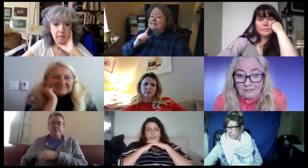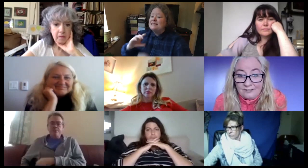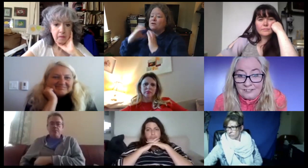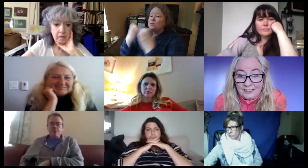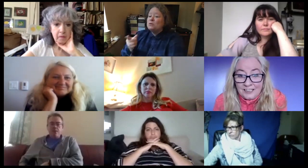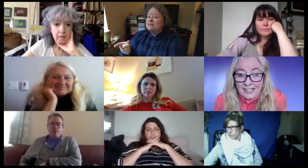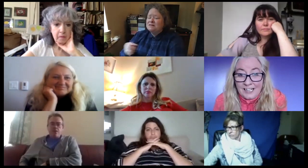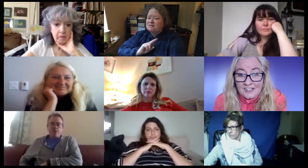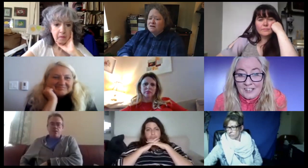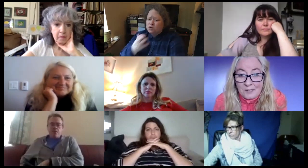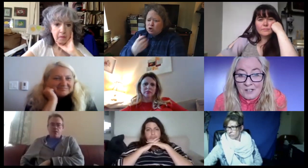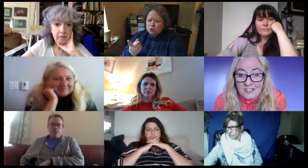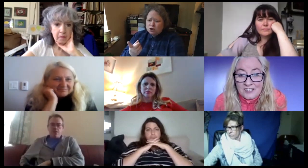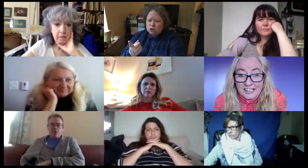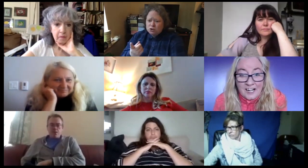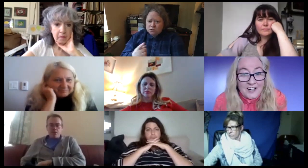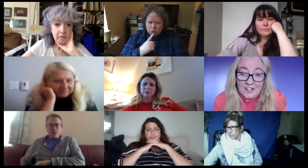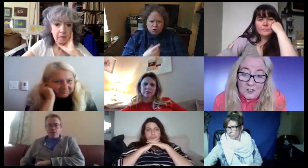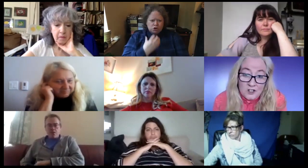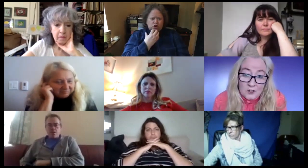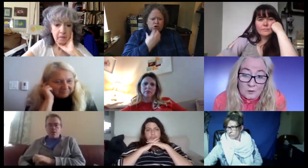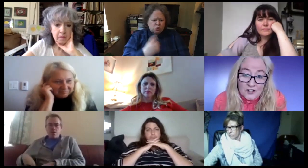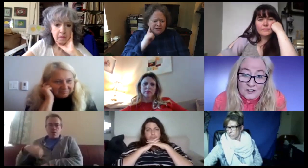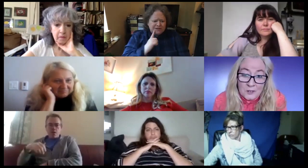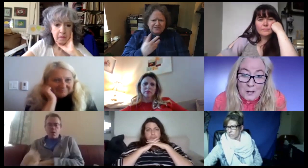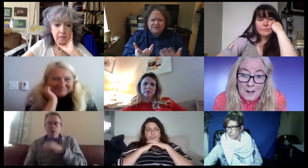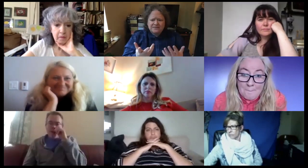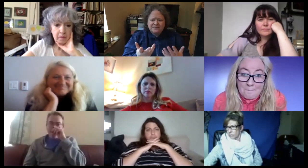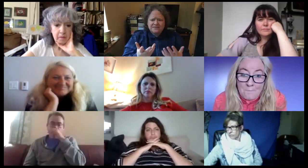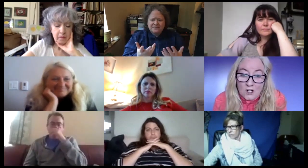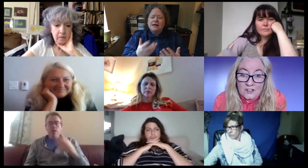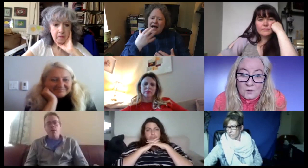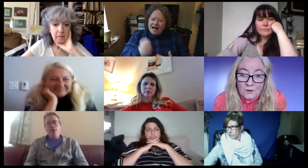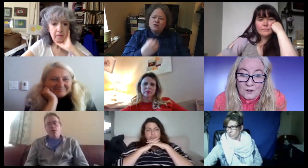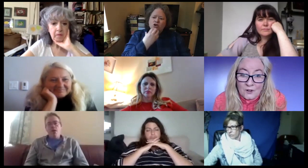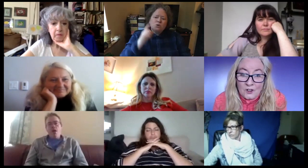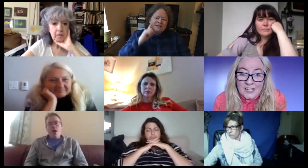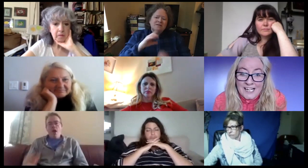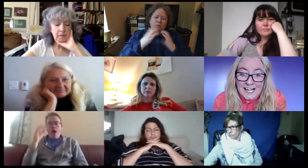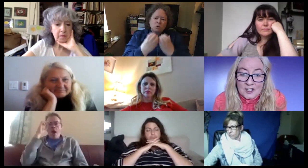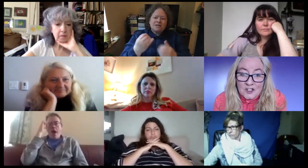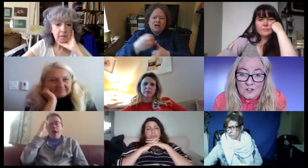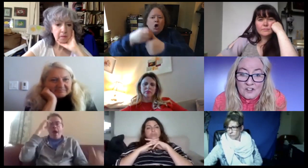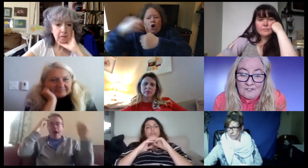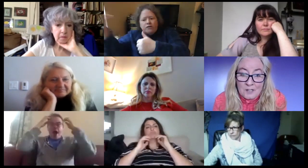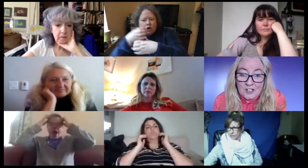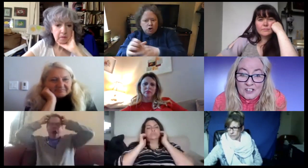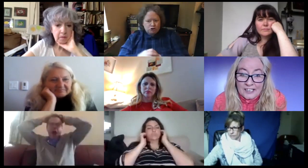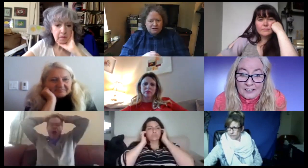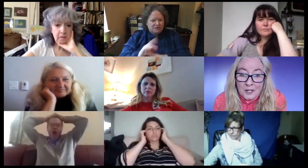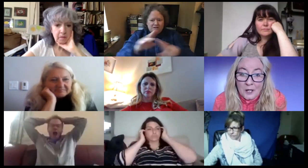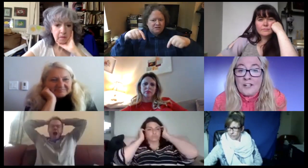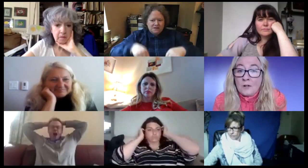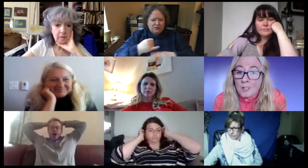deaf, and the deaf community are not all Jewish. But looking at the Jewish deaf